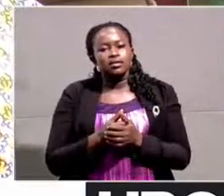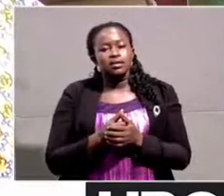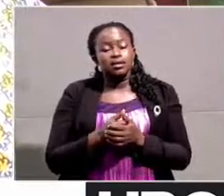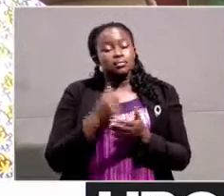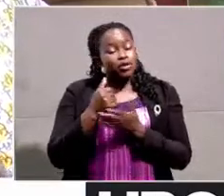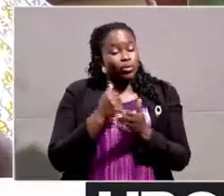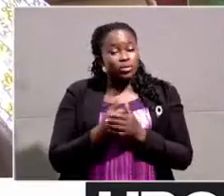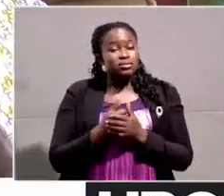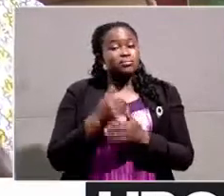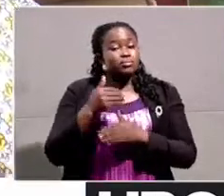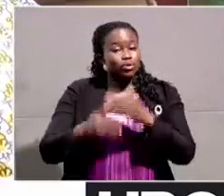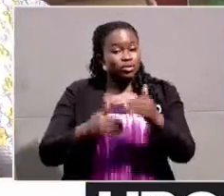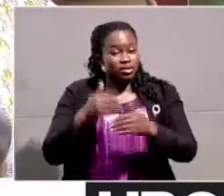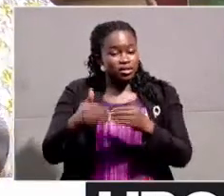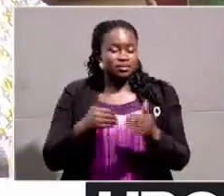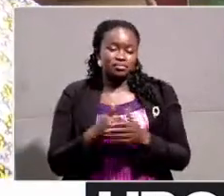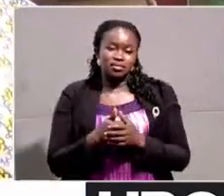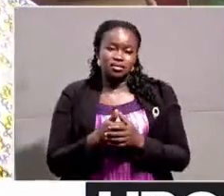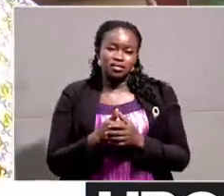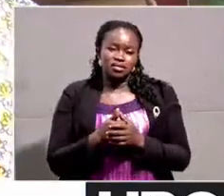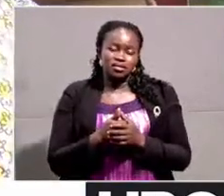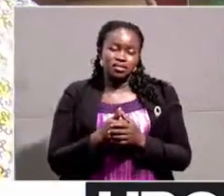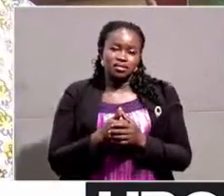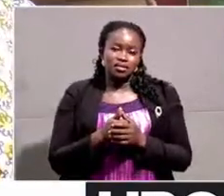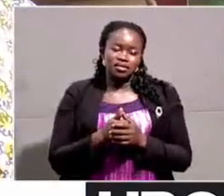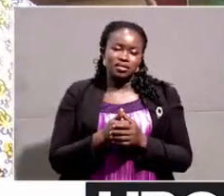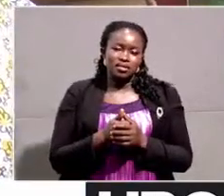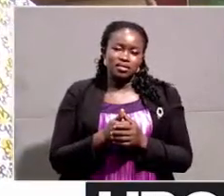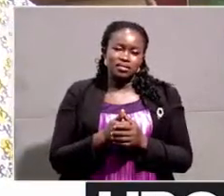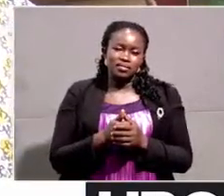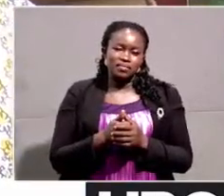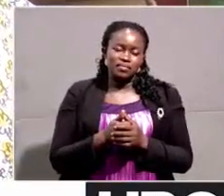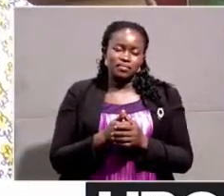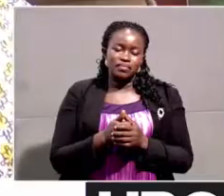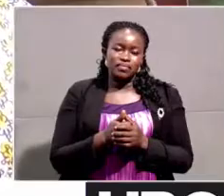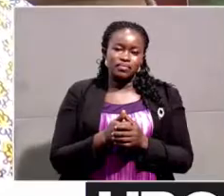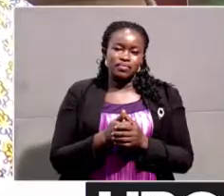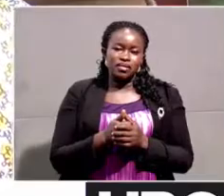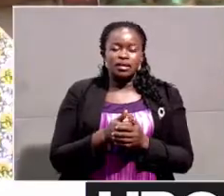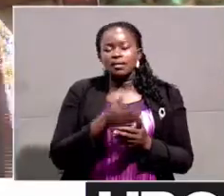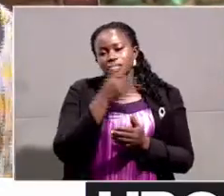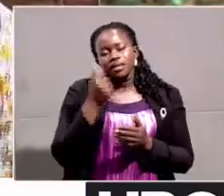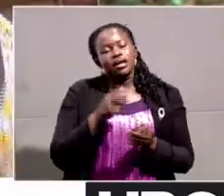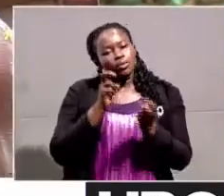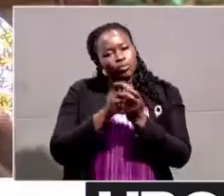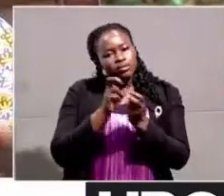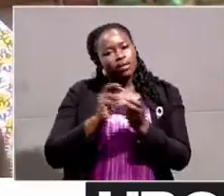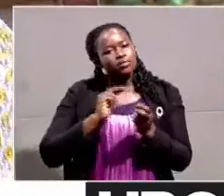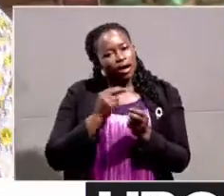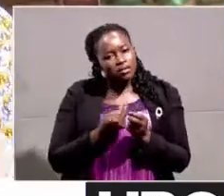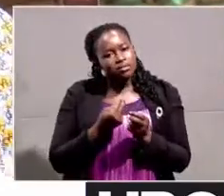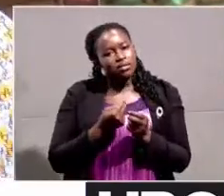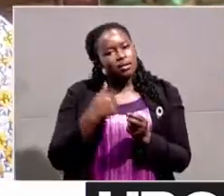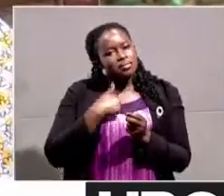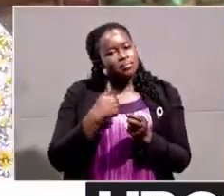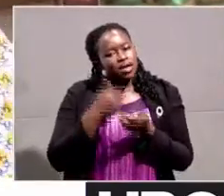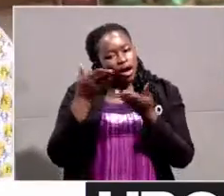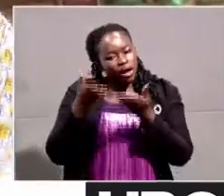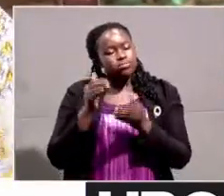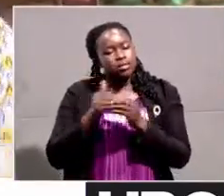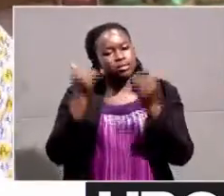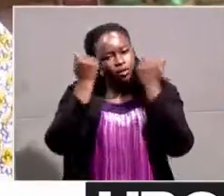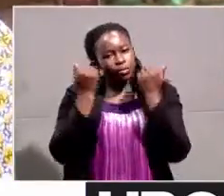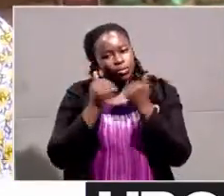is, they've been consulting us at every level, and therefore they should have consulted us. I was in court asking the